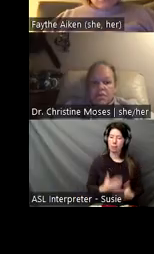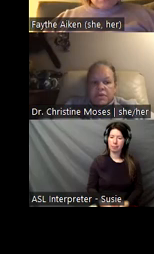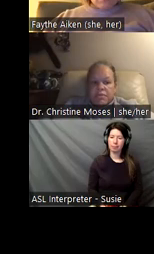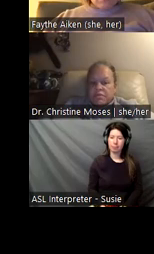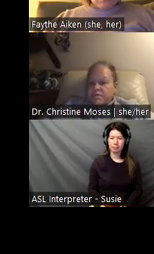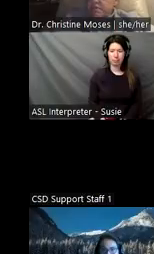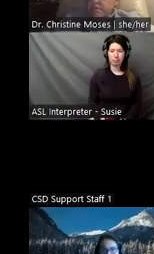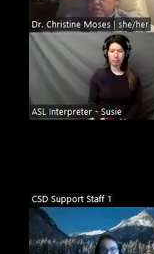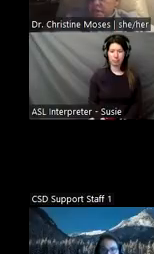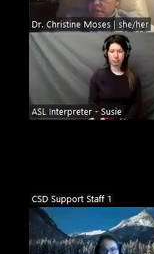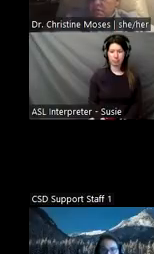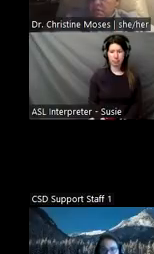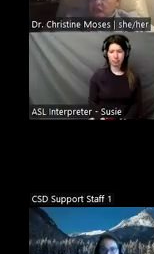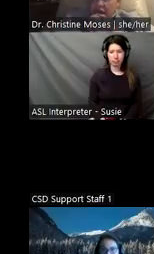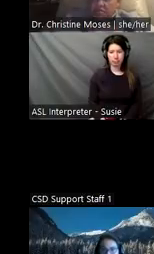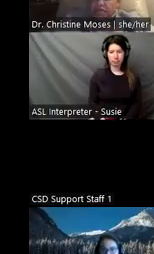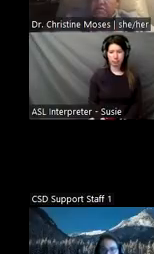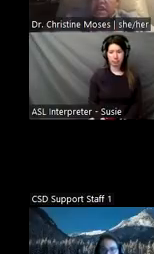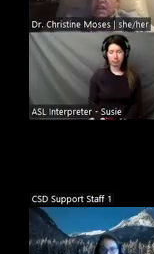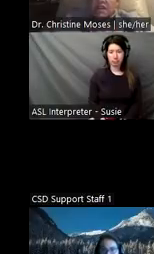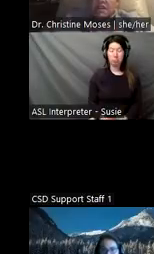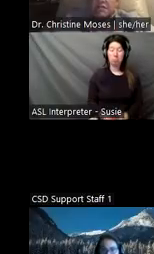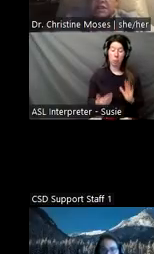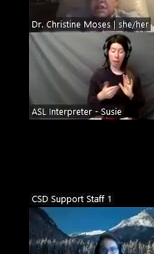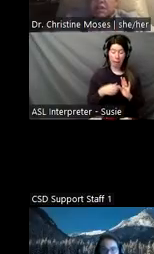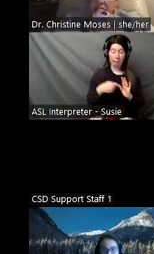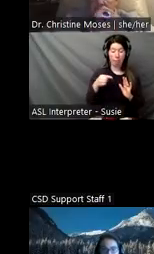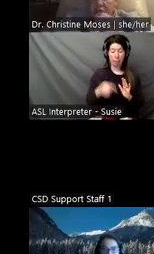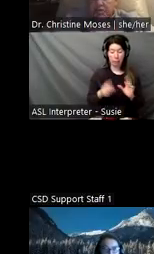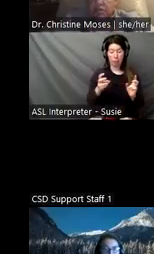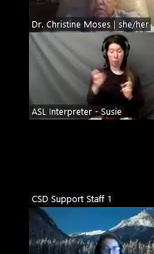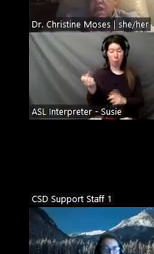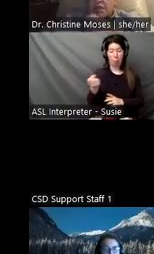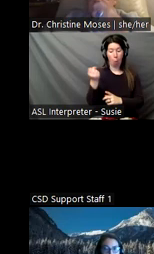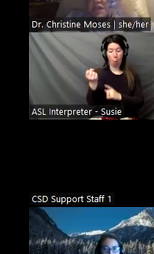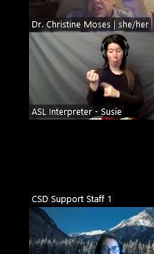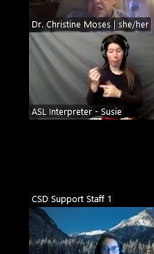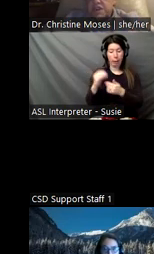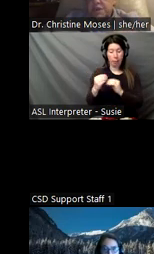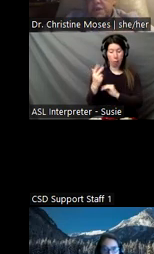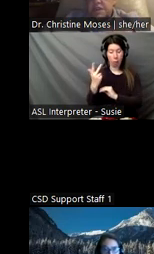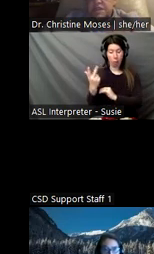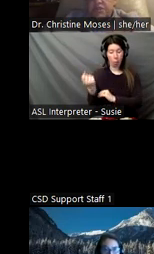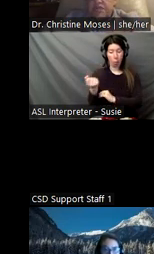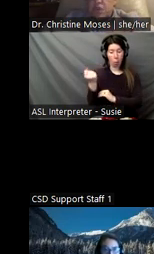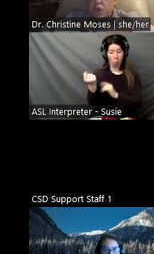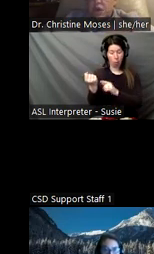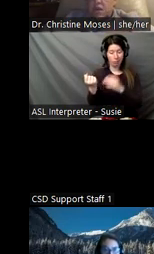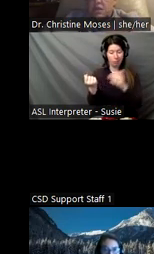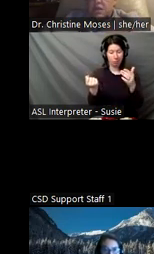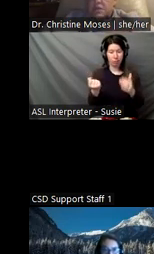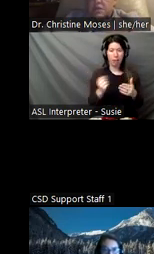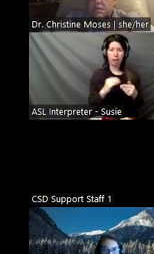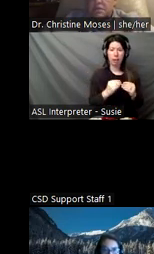So we'll, again, put a pin in this one in number three, and we'll continue on to number four.